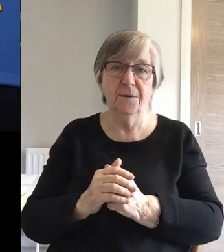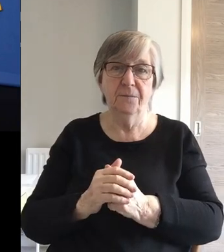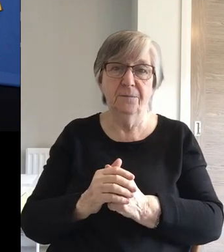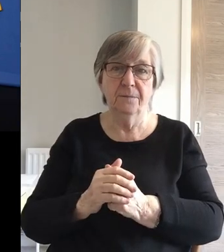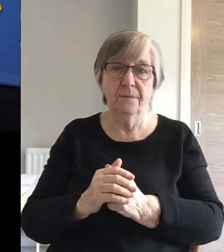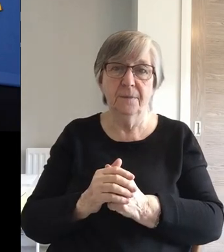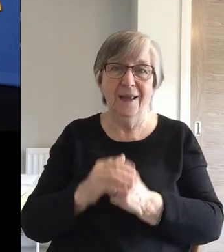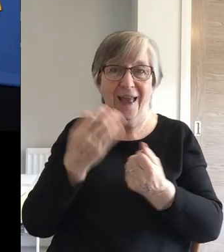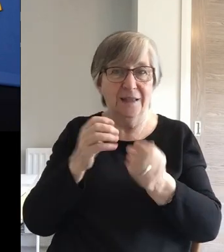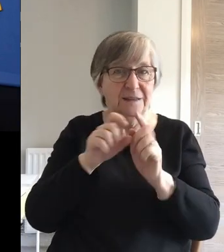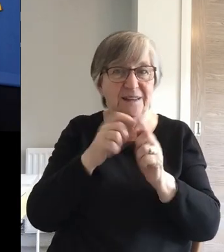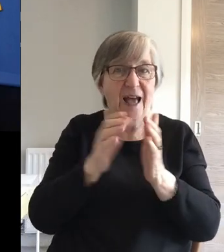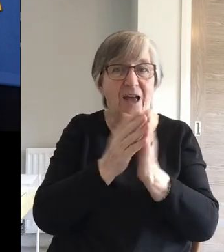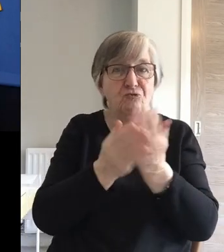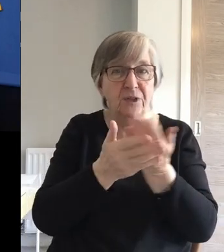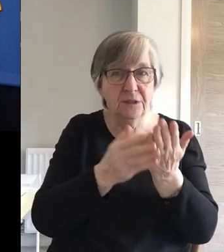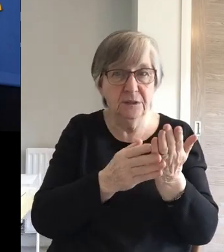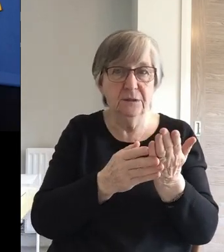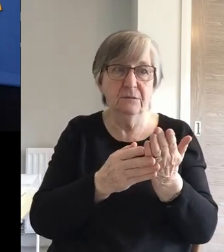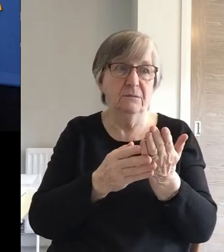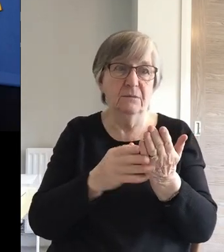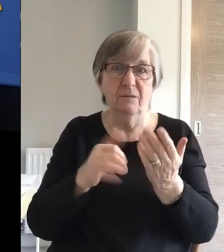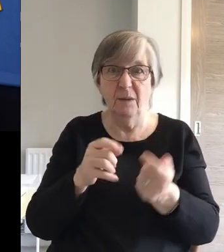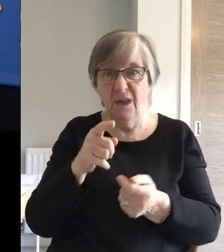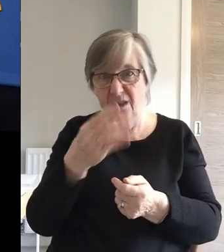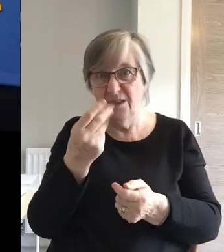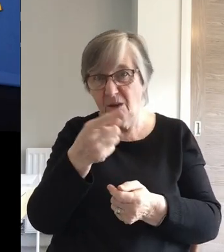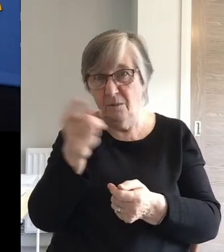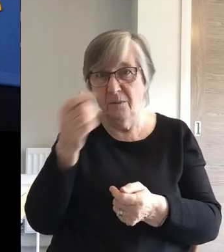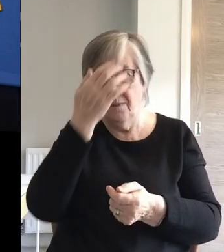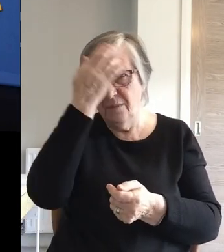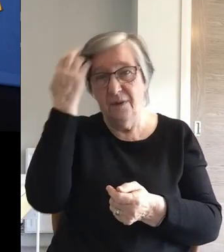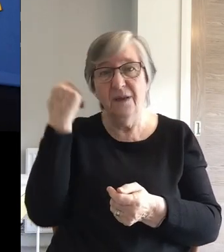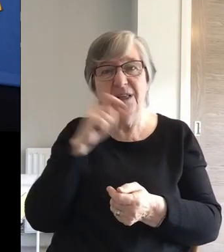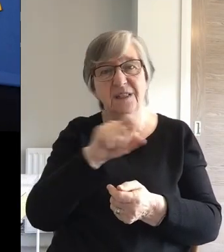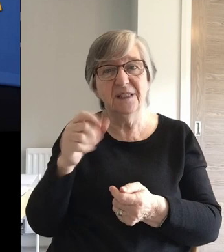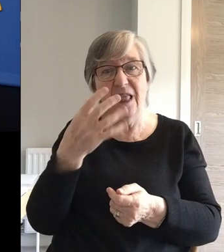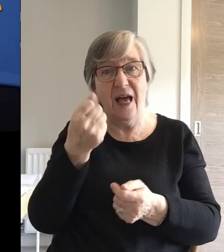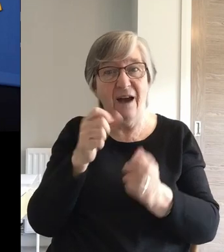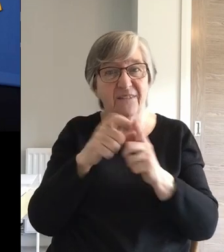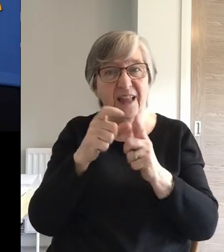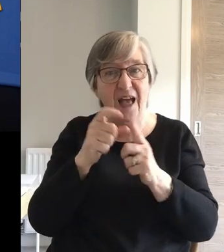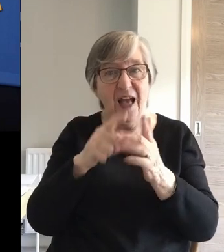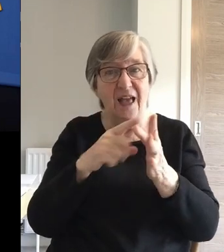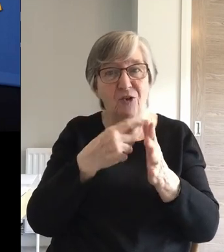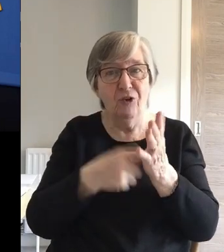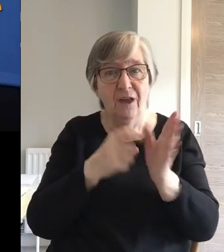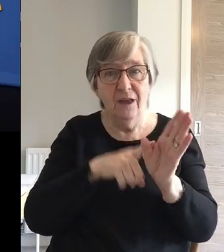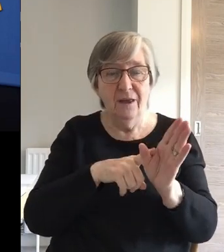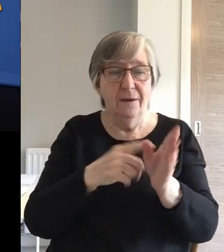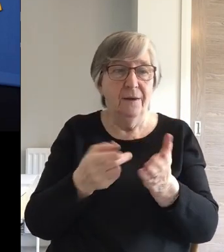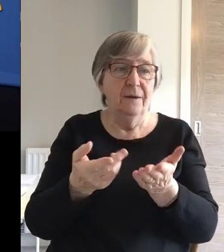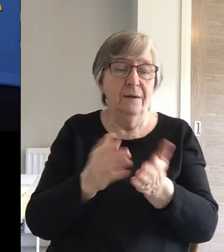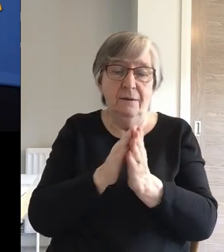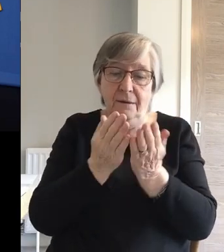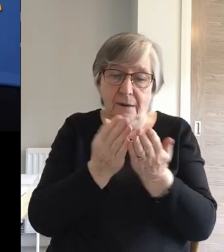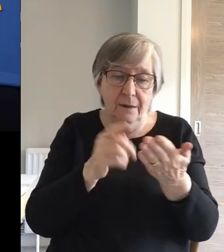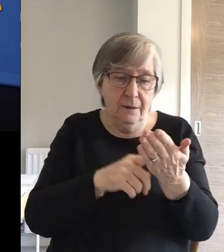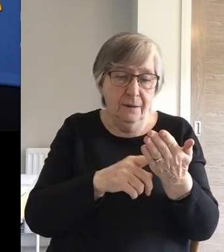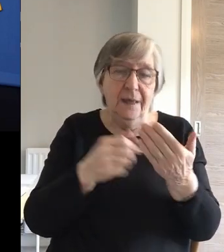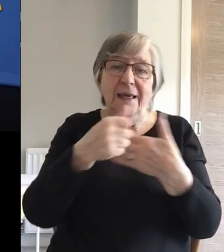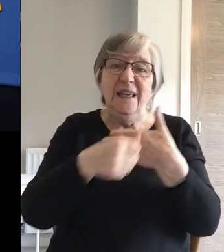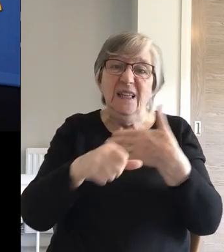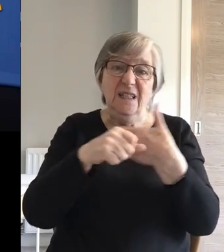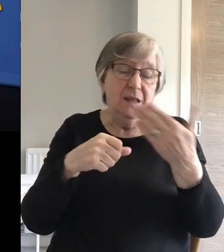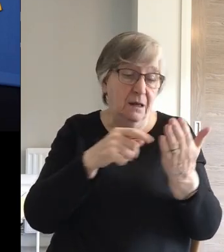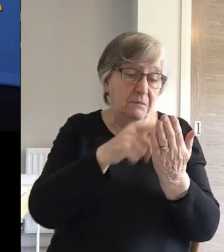Now, in our diaries, for those of us who still have such things, in our diaries, Easter